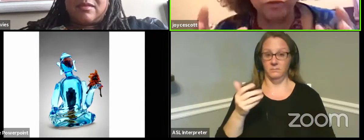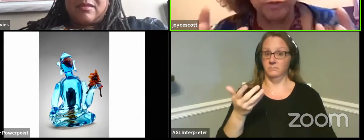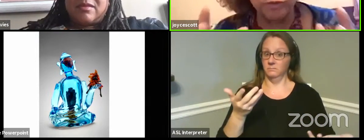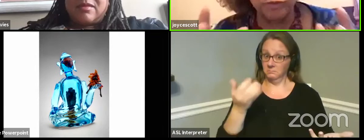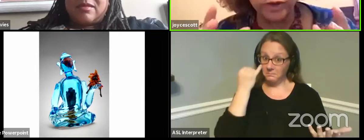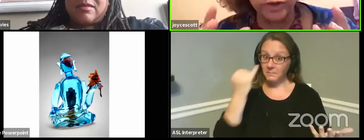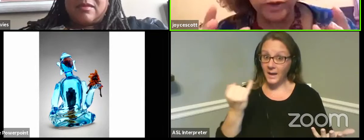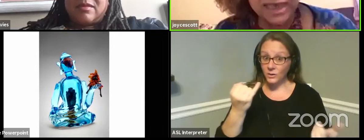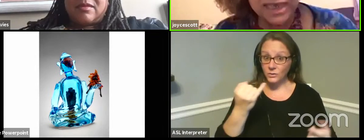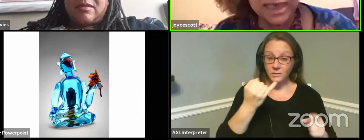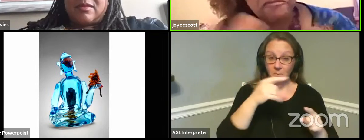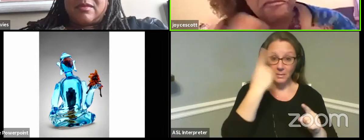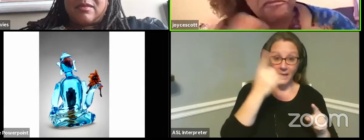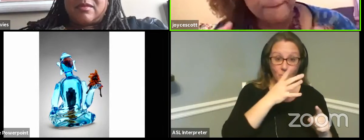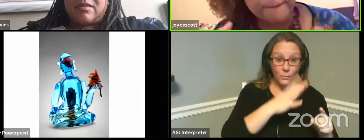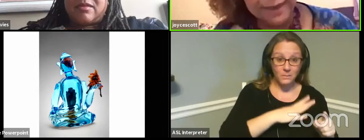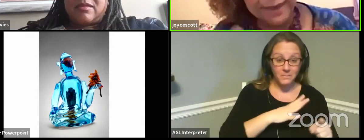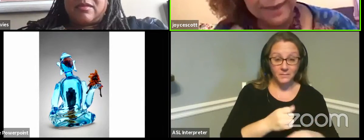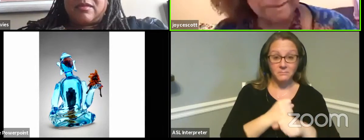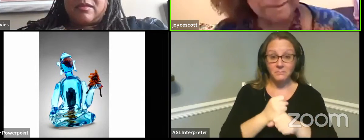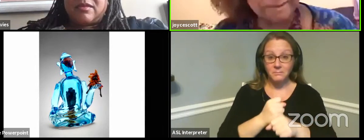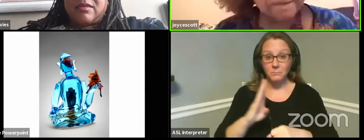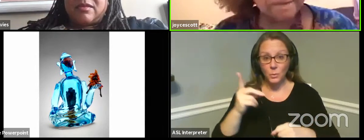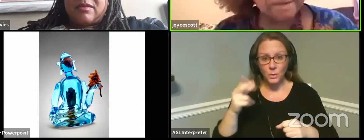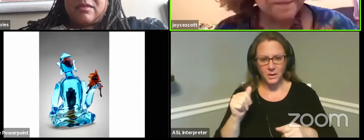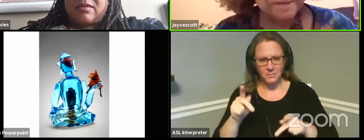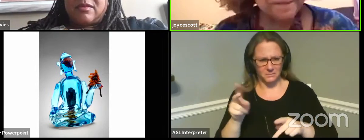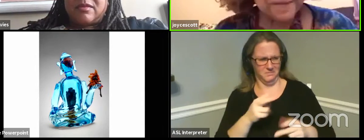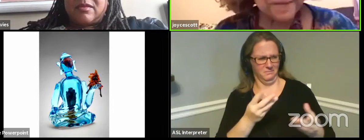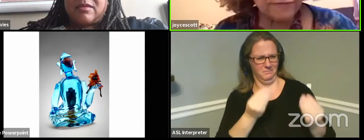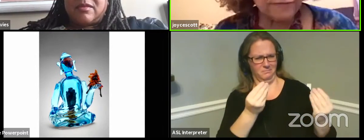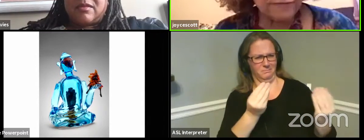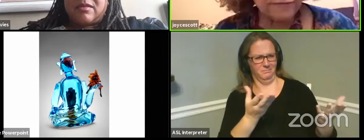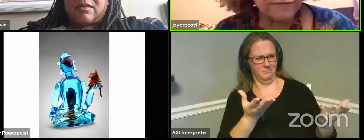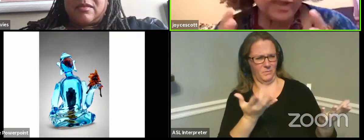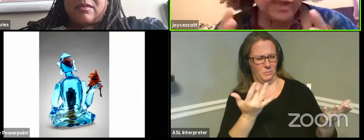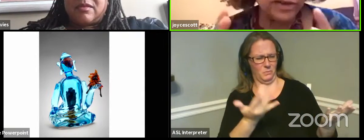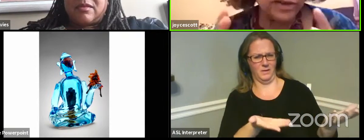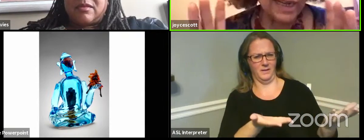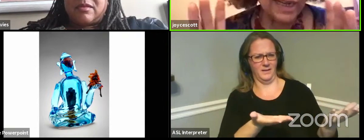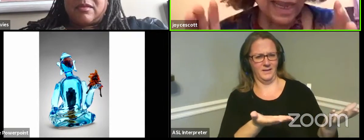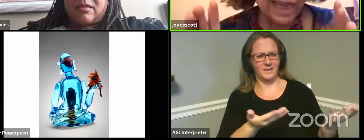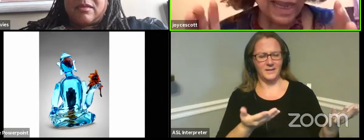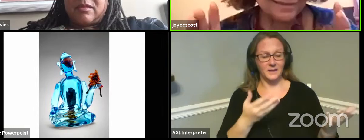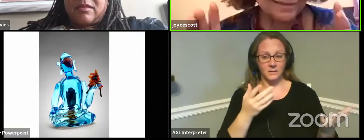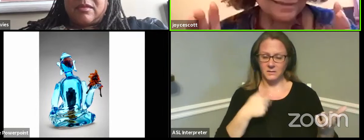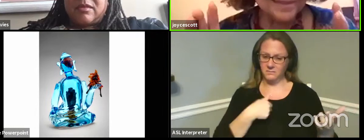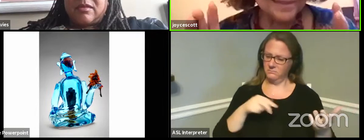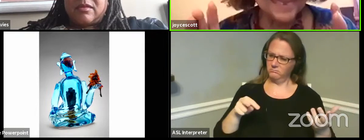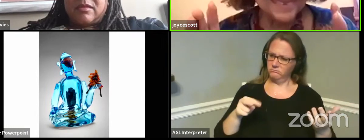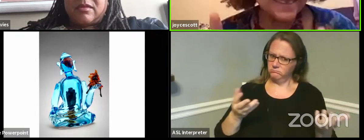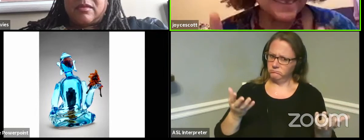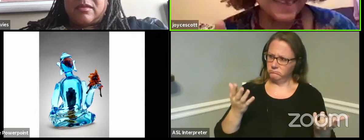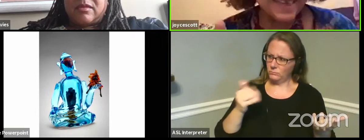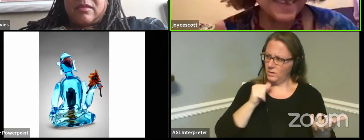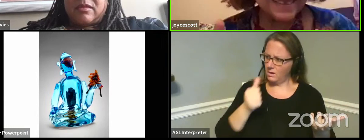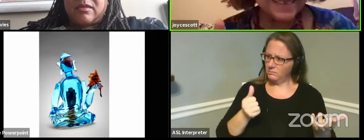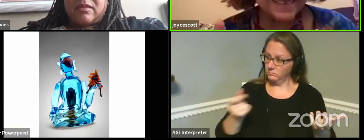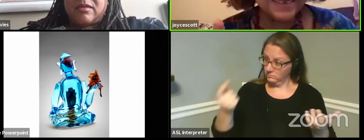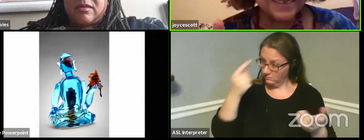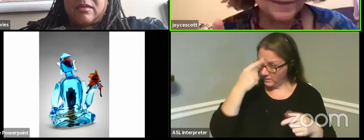woman doing Buddha. Che si fa, perché? Firstly, are you saying I can't? Because I can.